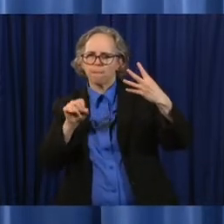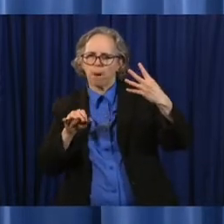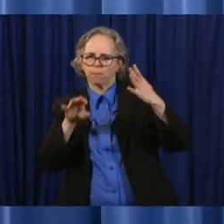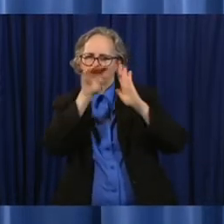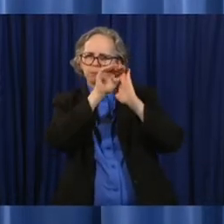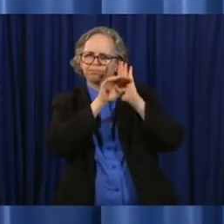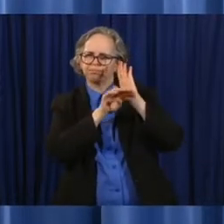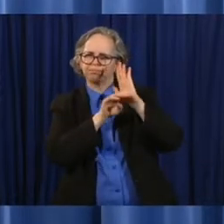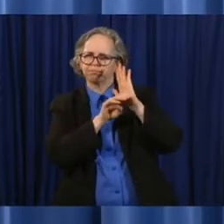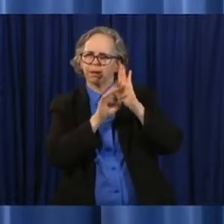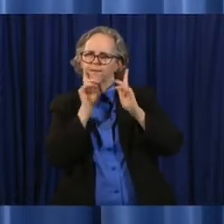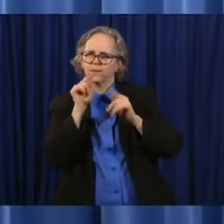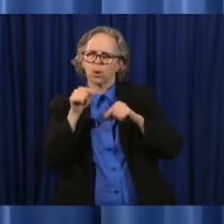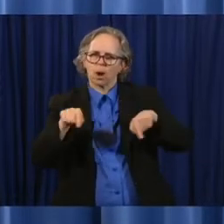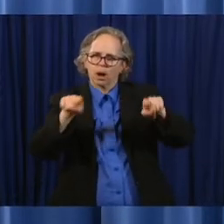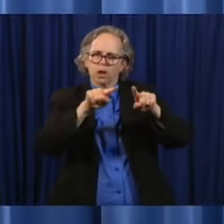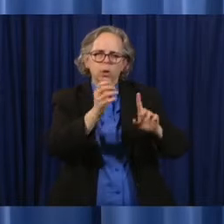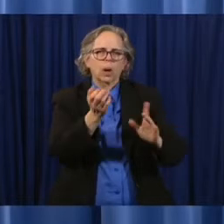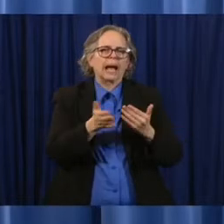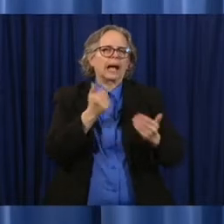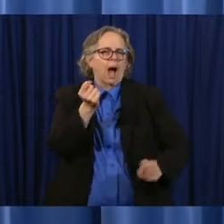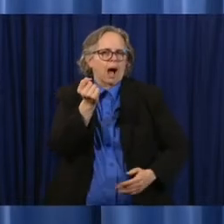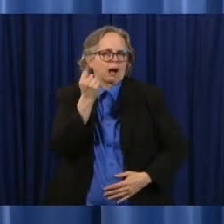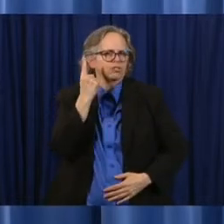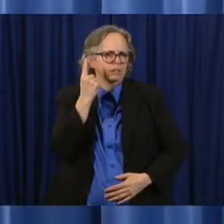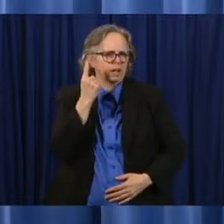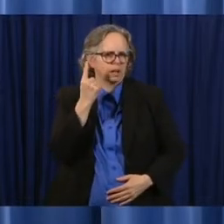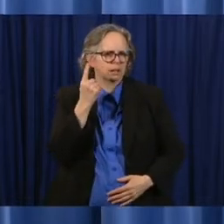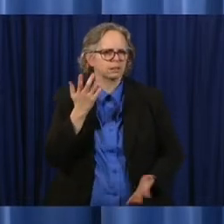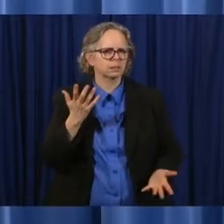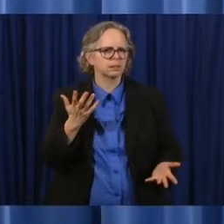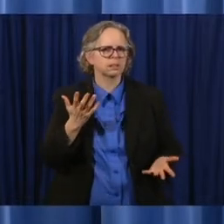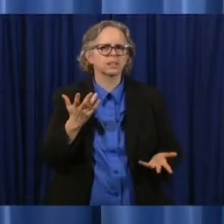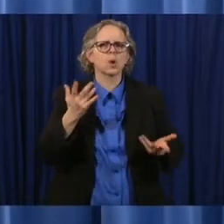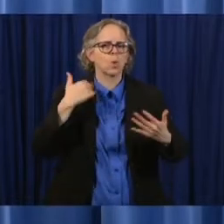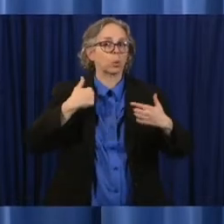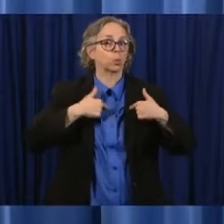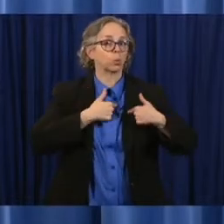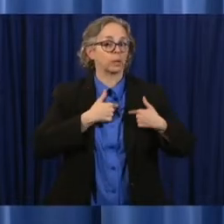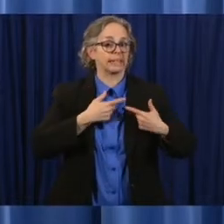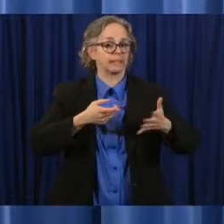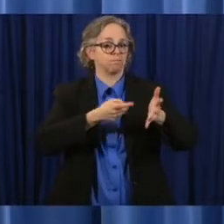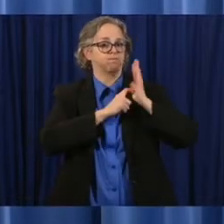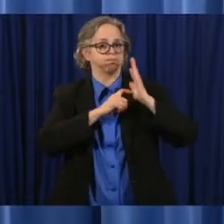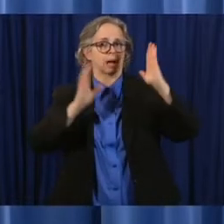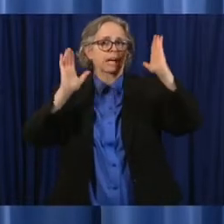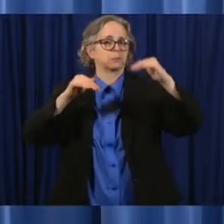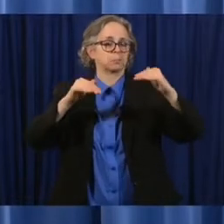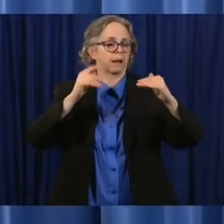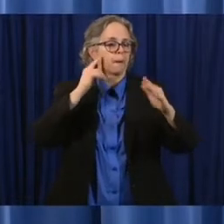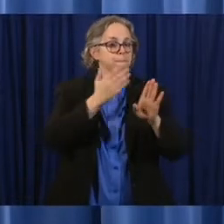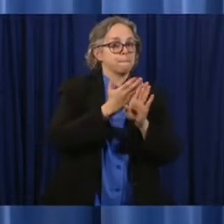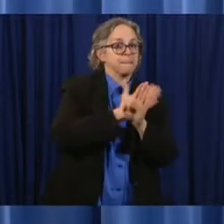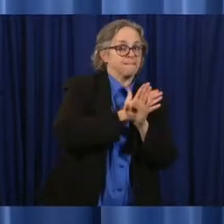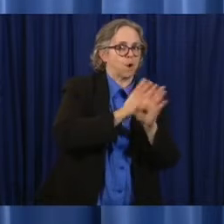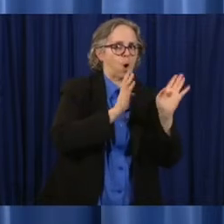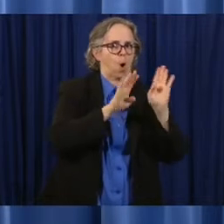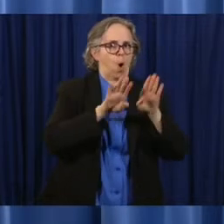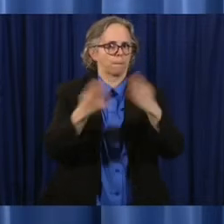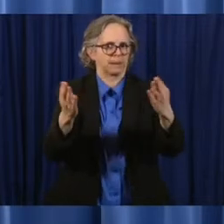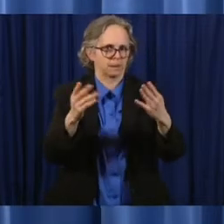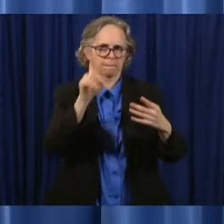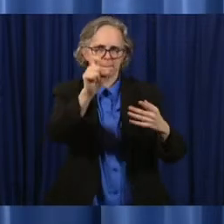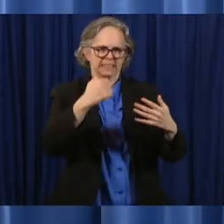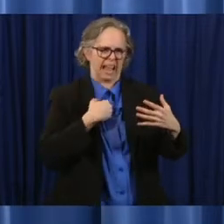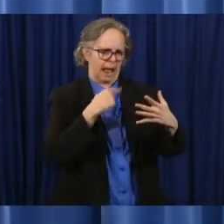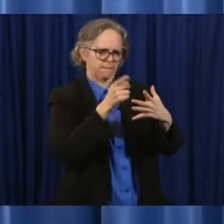to understand exactly what will be required when they start their business back. And the big principle is going to